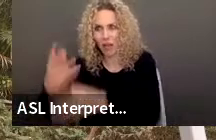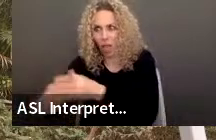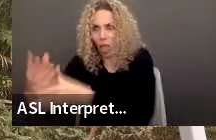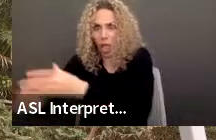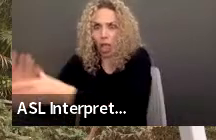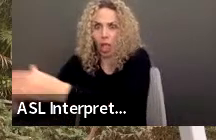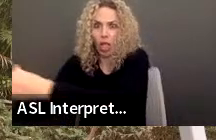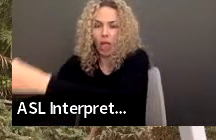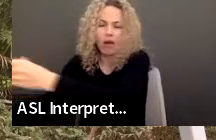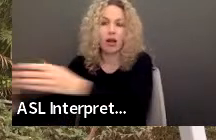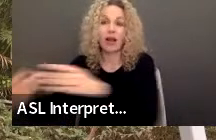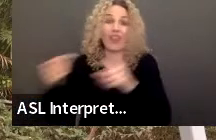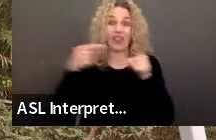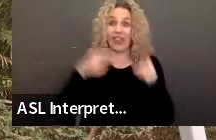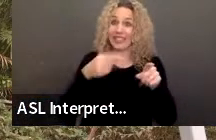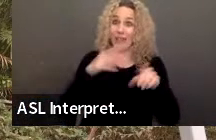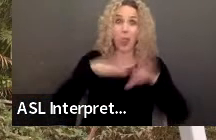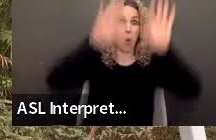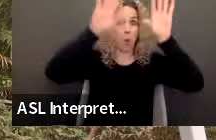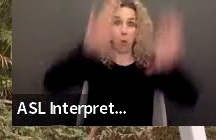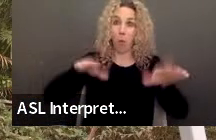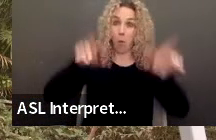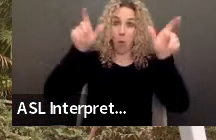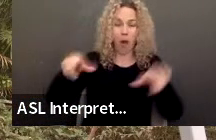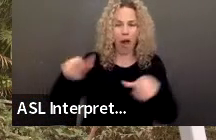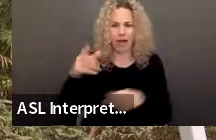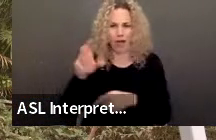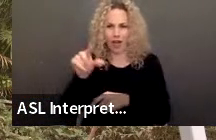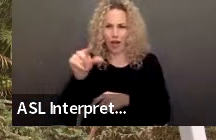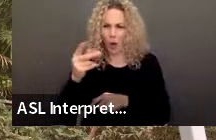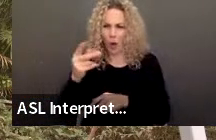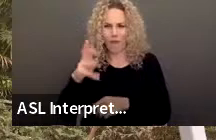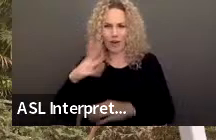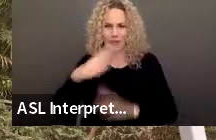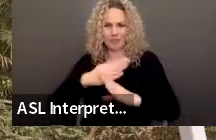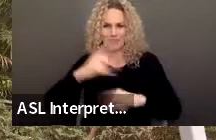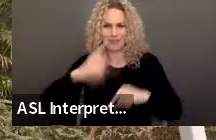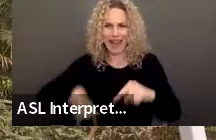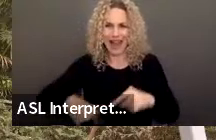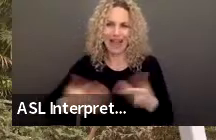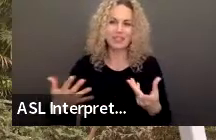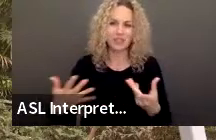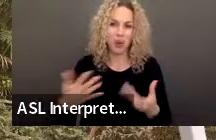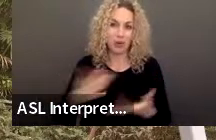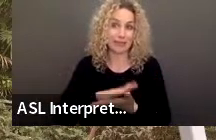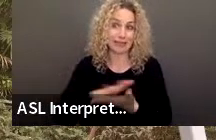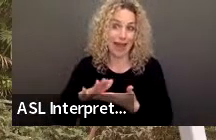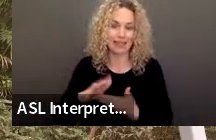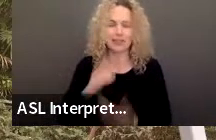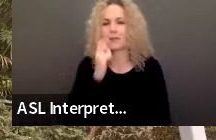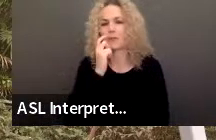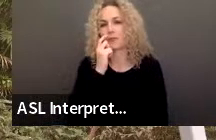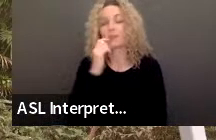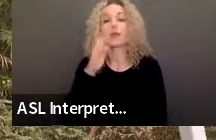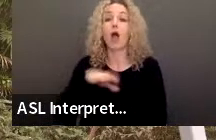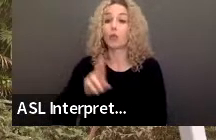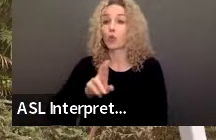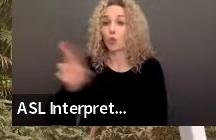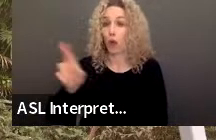is the gophers can't get to this. So we appreciate that a lot. The image on the right is of a young